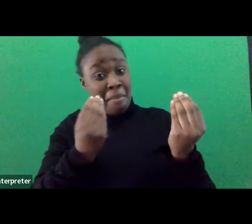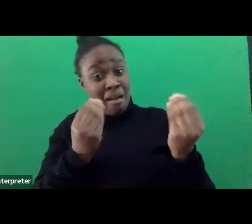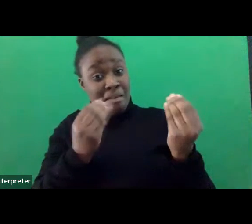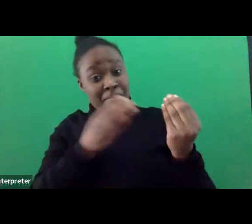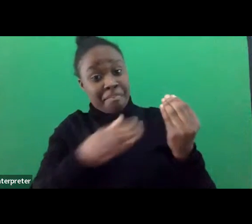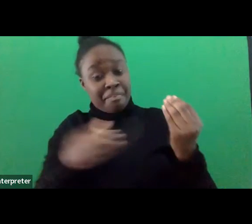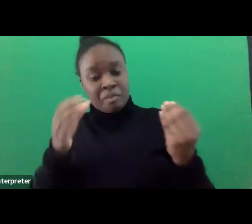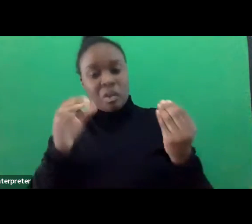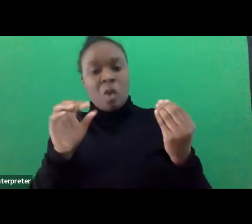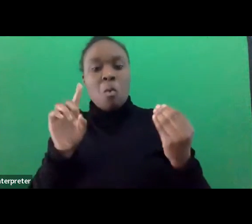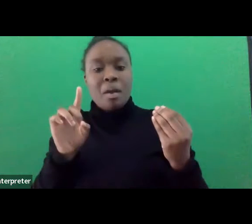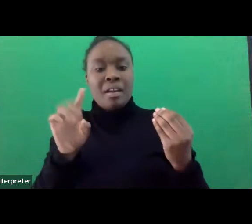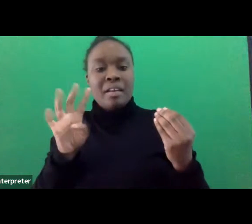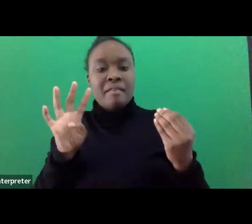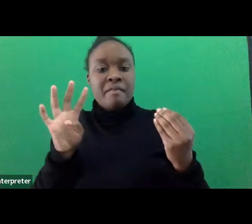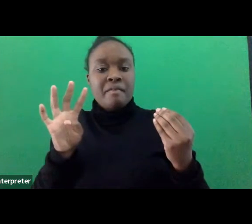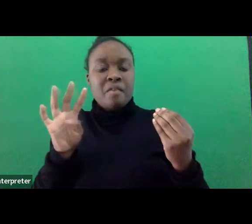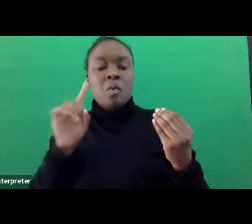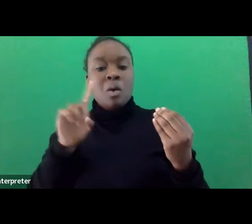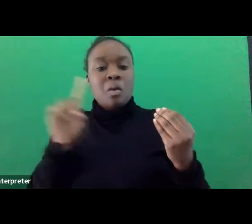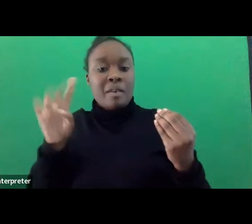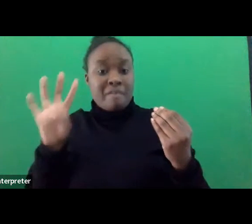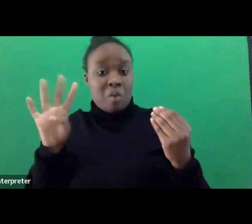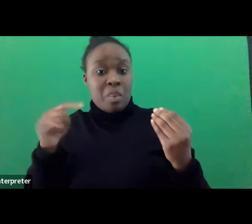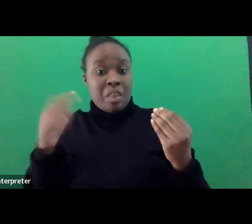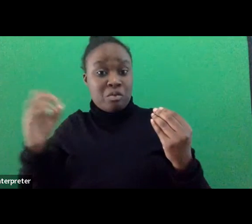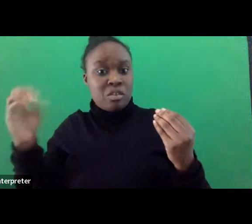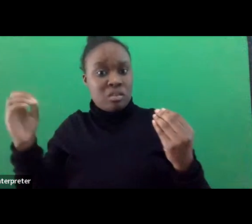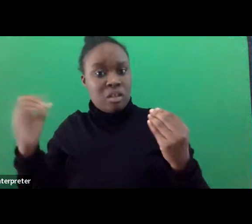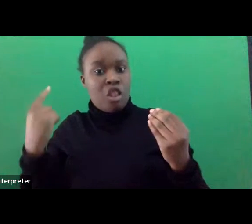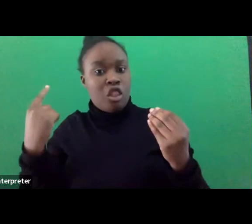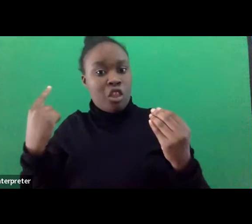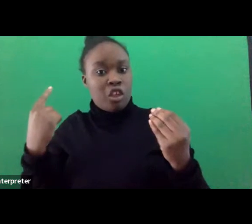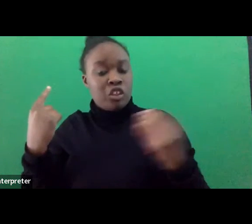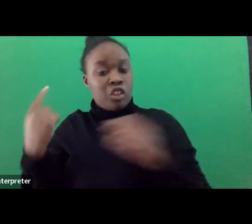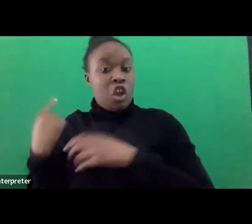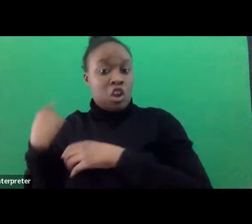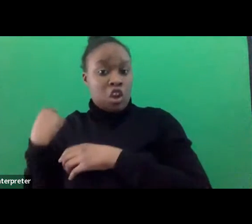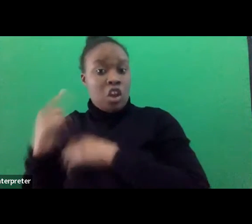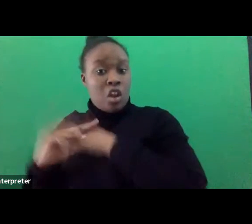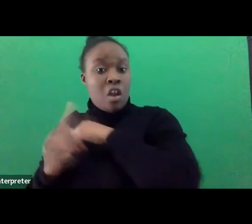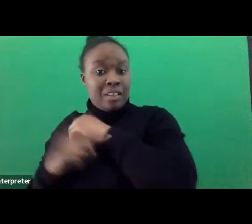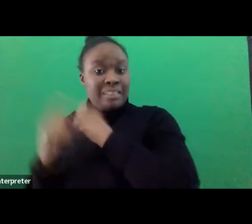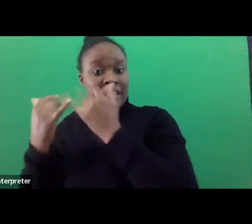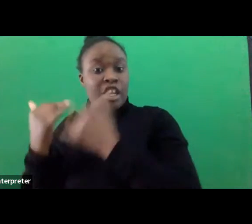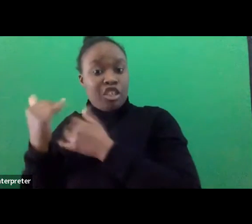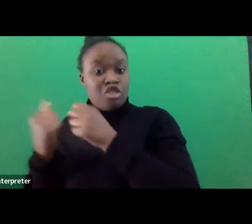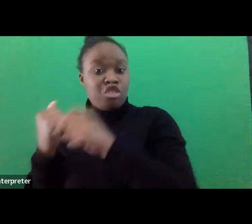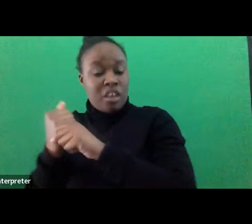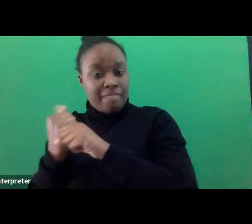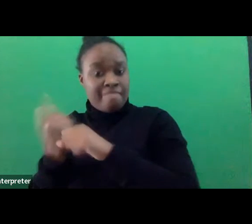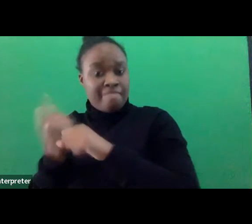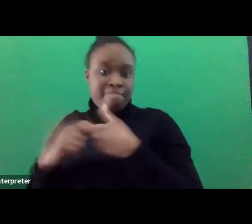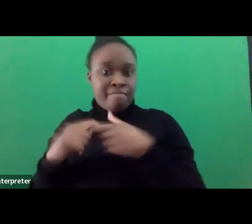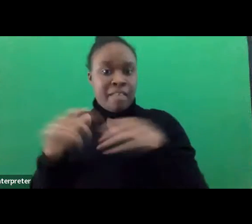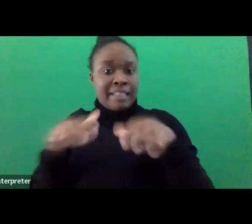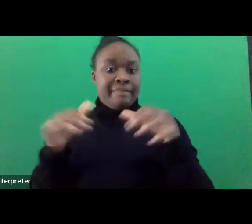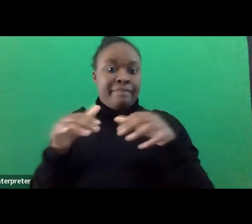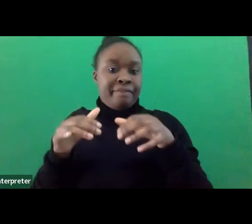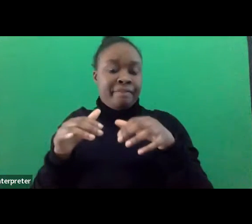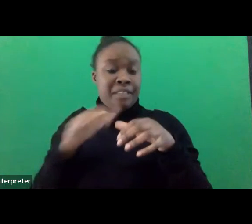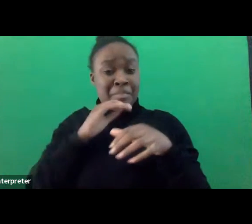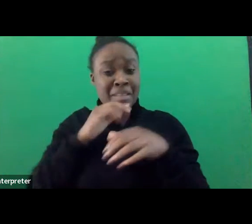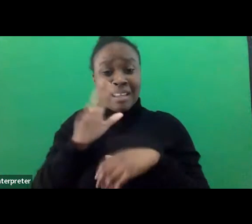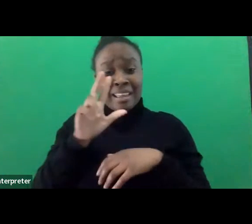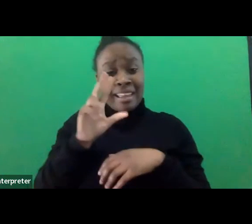114,000 were active in the last financial year. So that implies that at least 80% of the